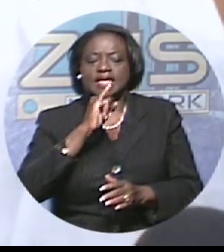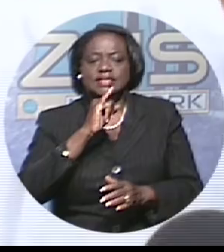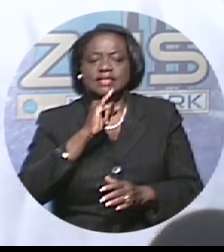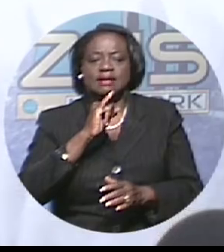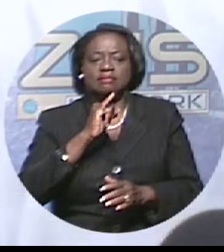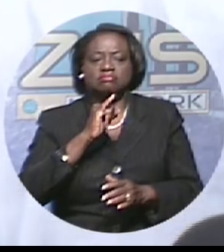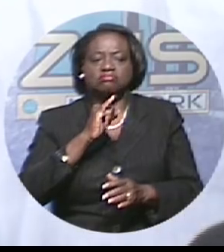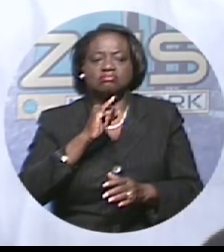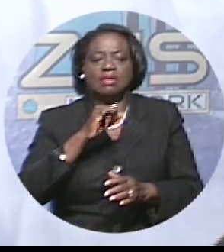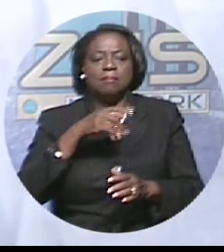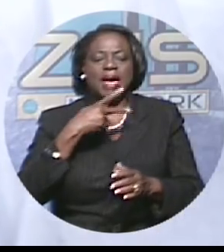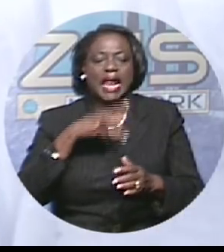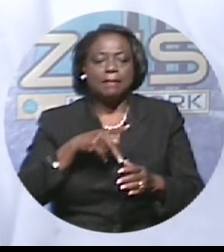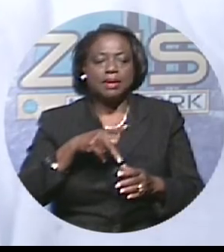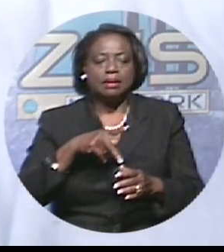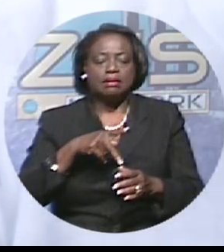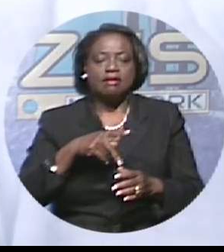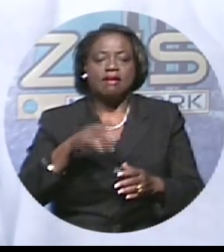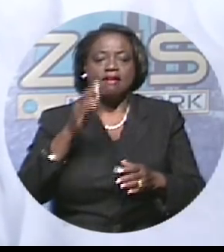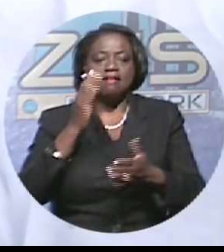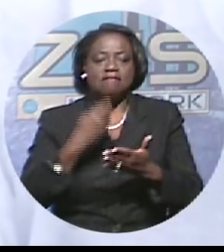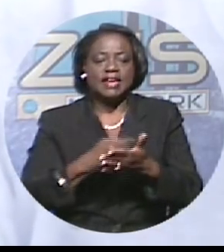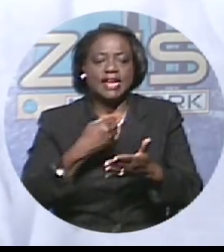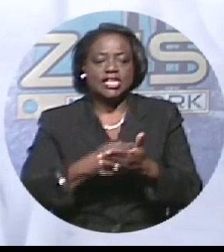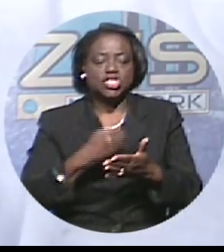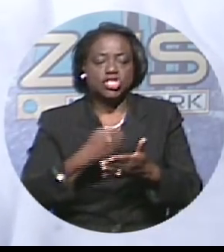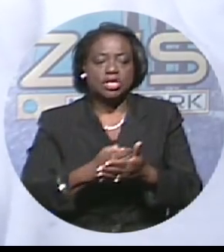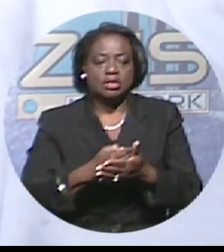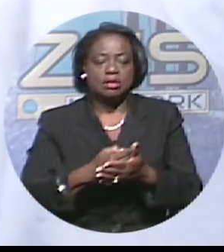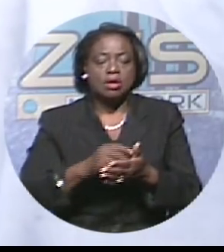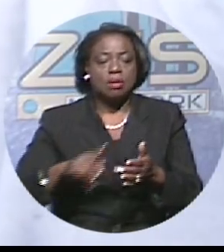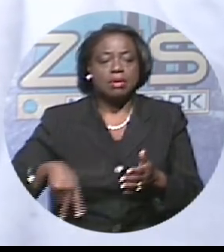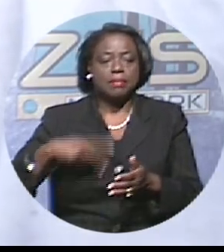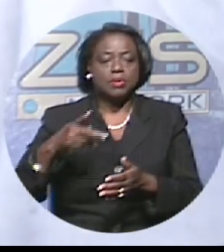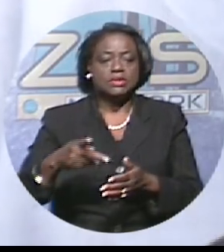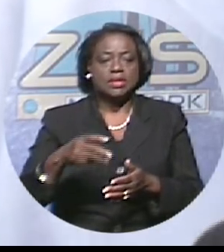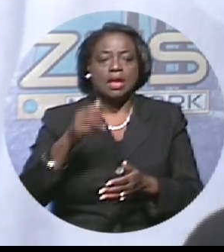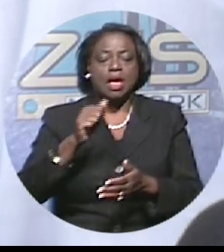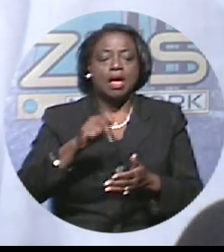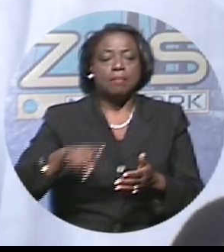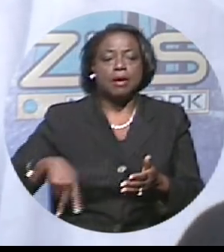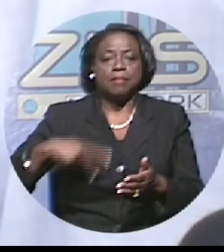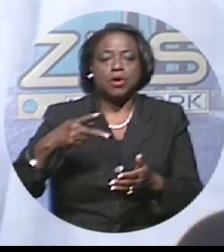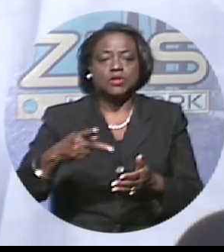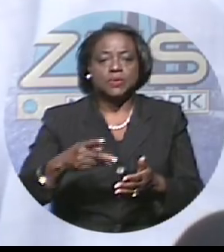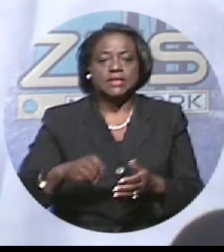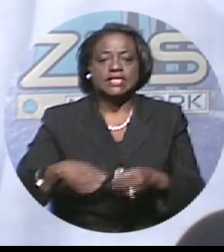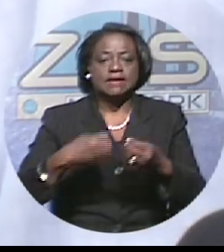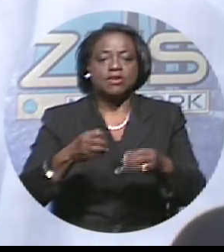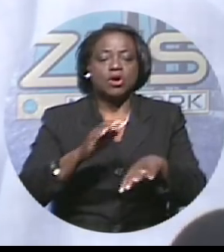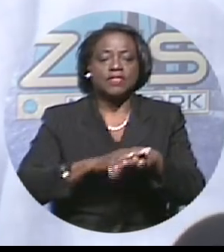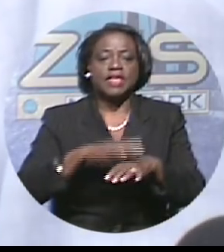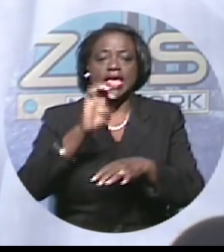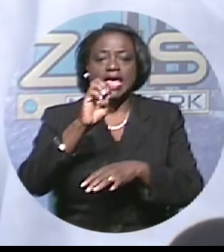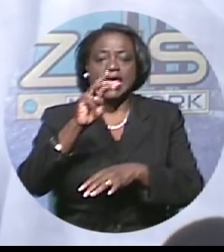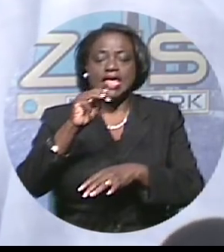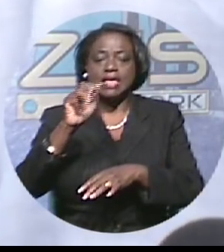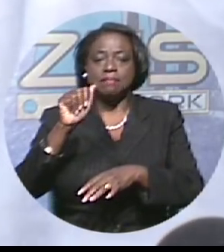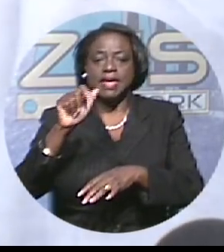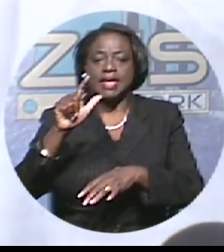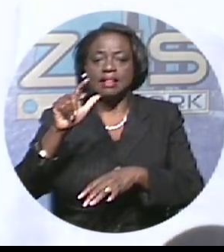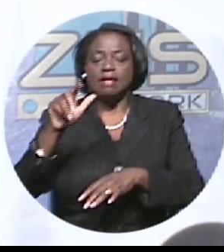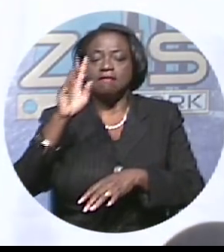palatable financial proposal. Indeed, a proposal was submitted on our email no longer than 4:30